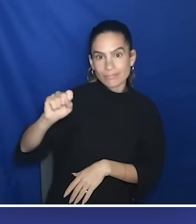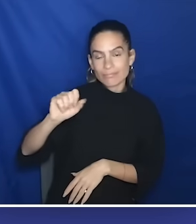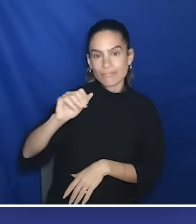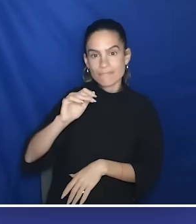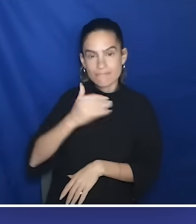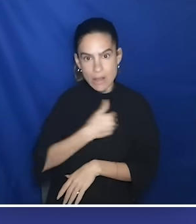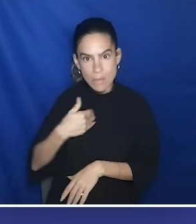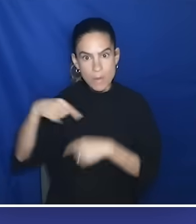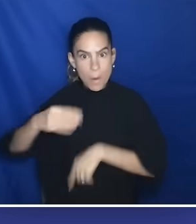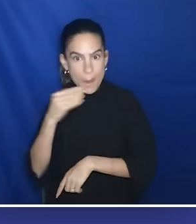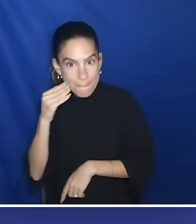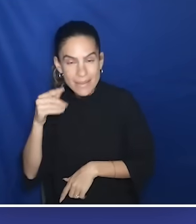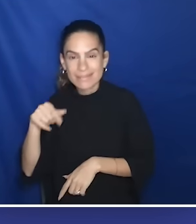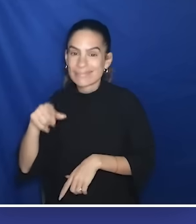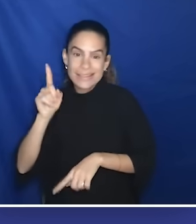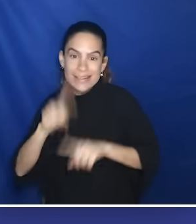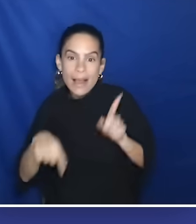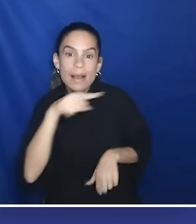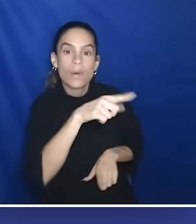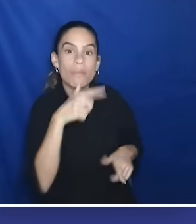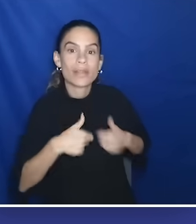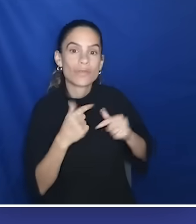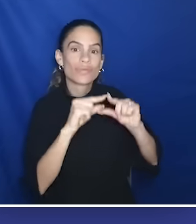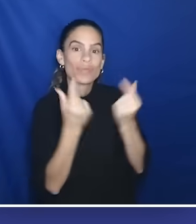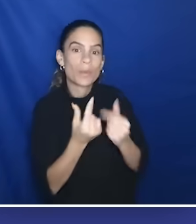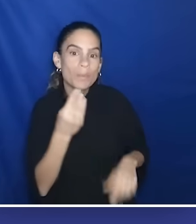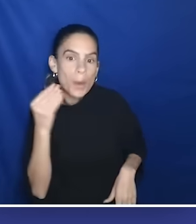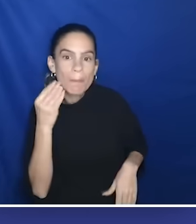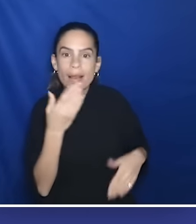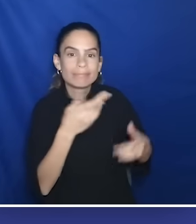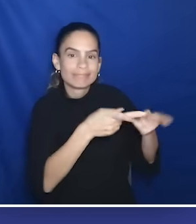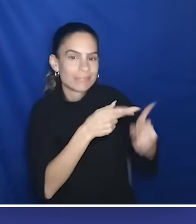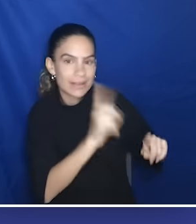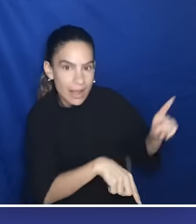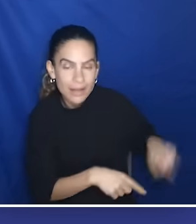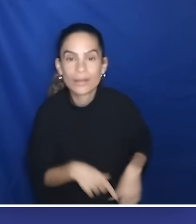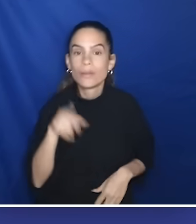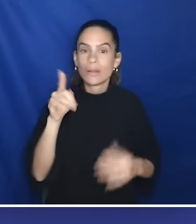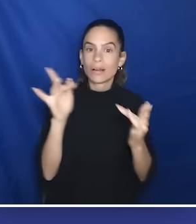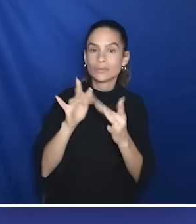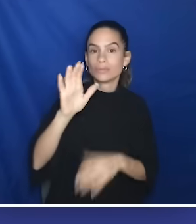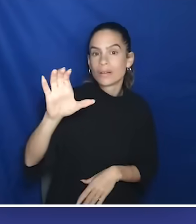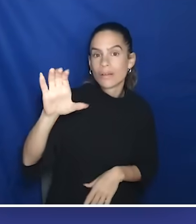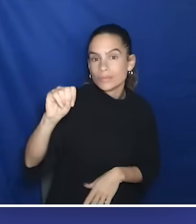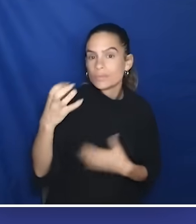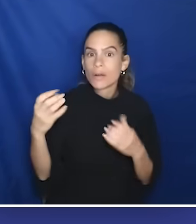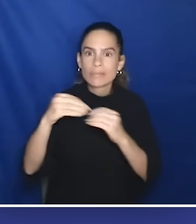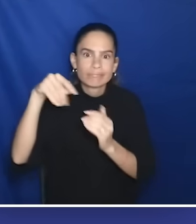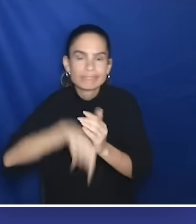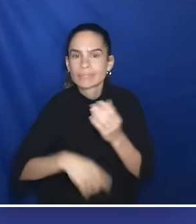at home. These options are not available for those in residential facility settings. Contact your case manager for